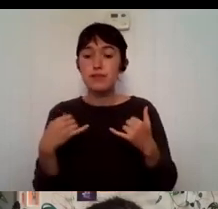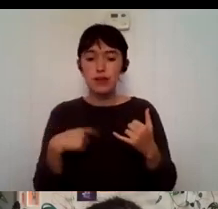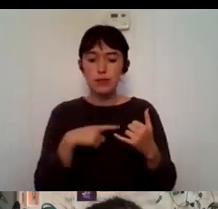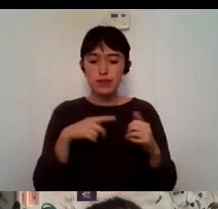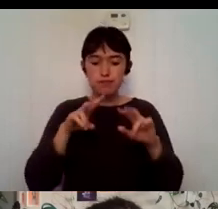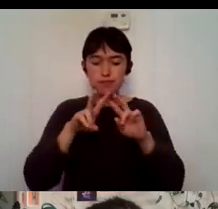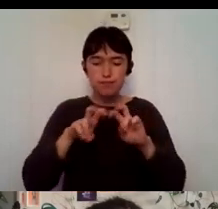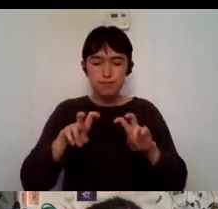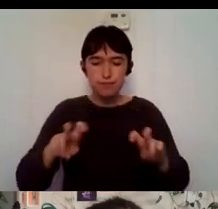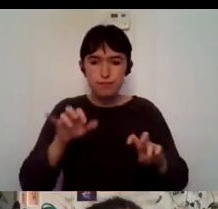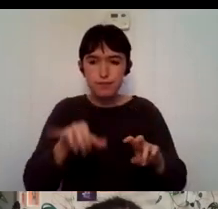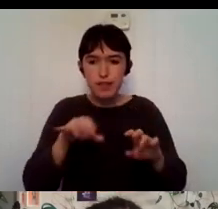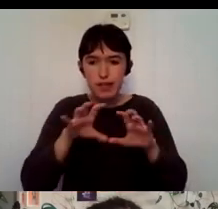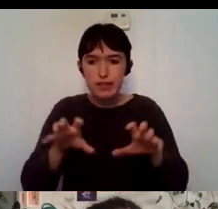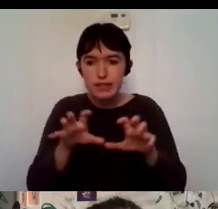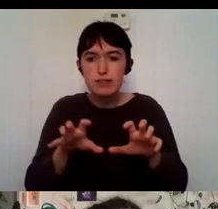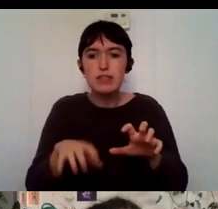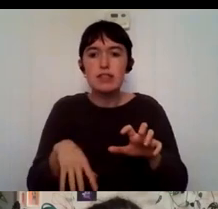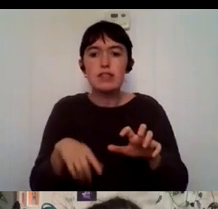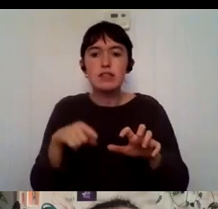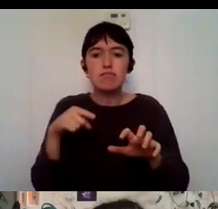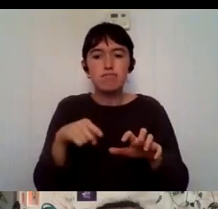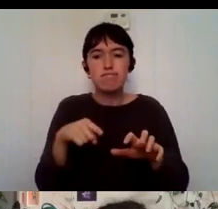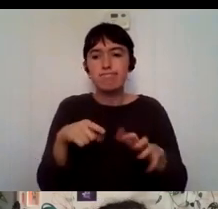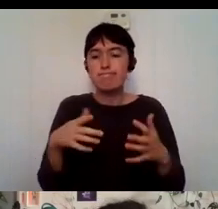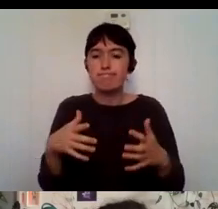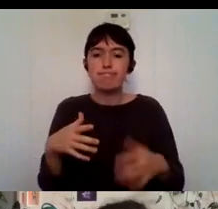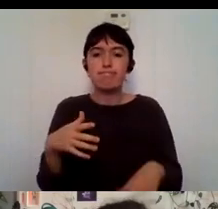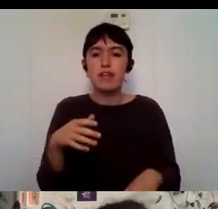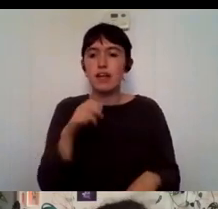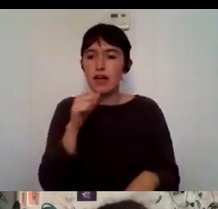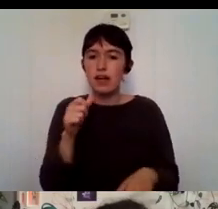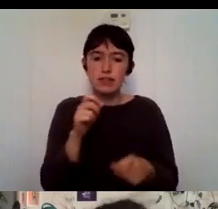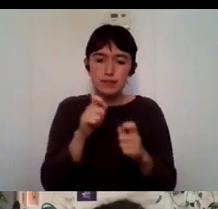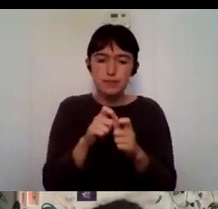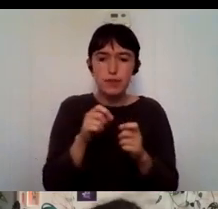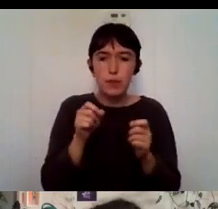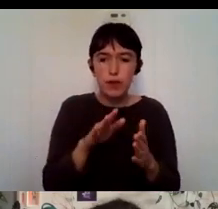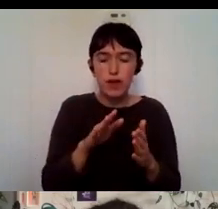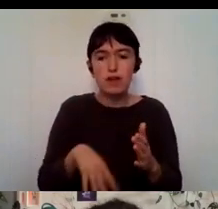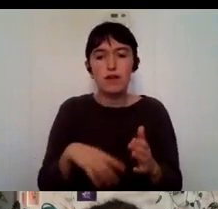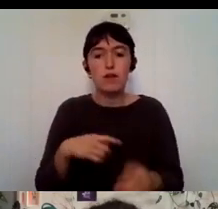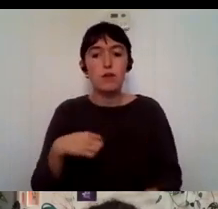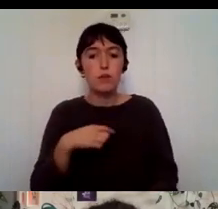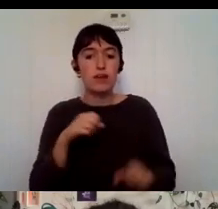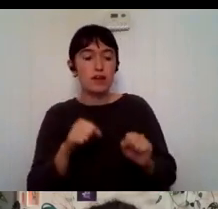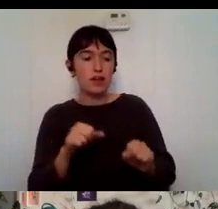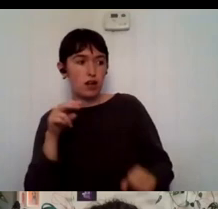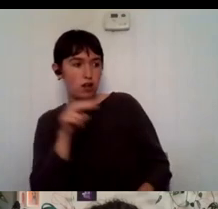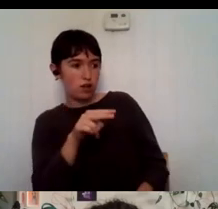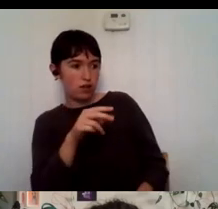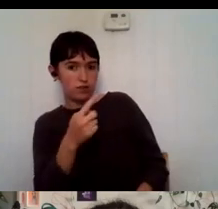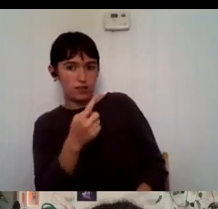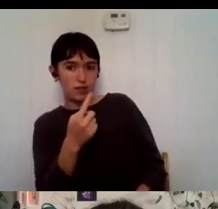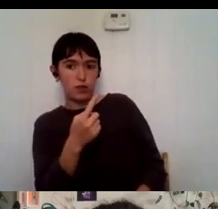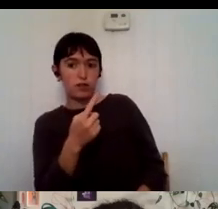at the time it's being recorded is in a rather crude way. So we would look to see if someone's moving their eyes. We could tell if someone was